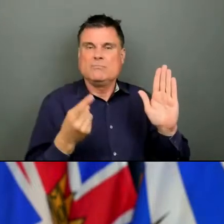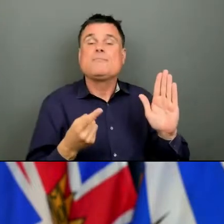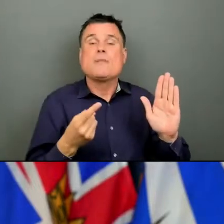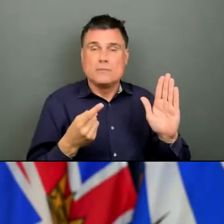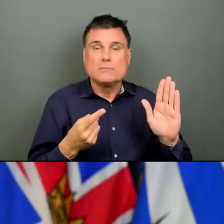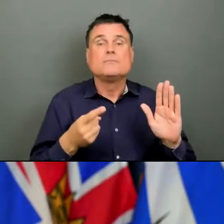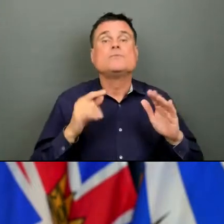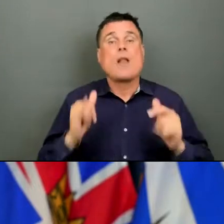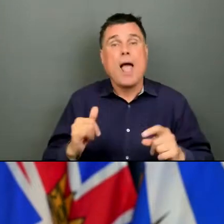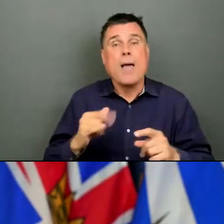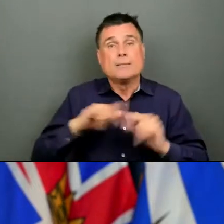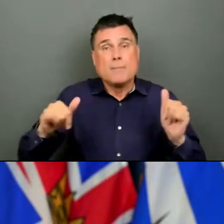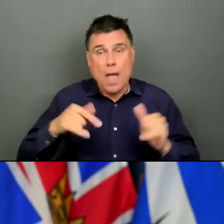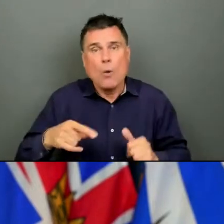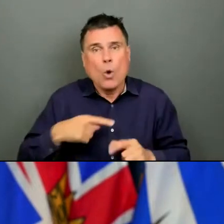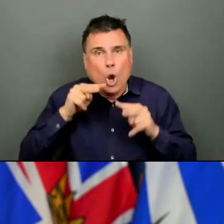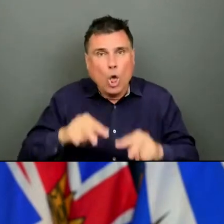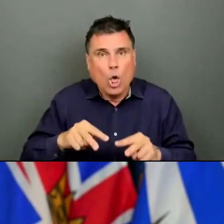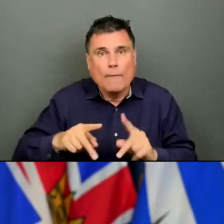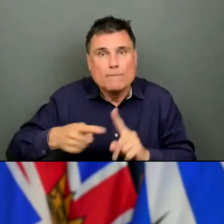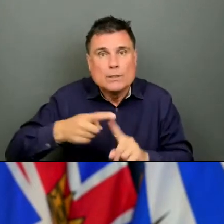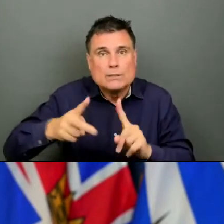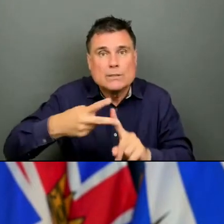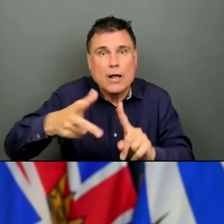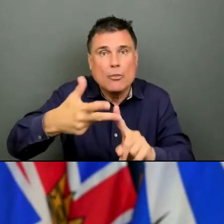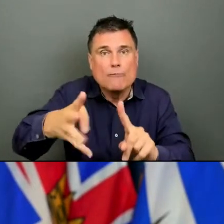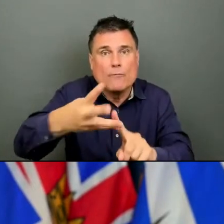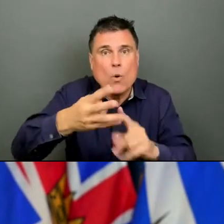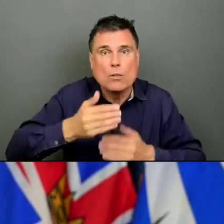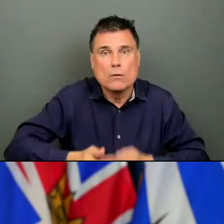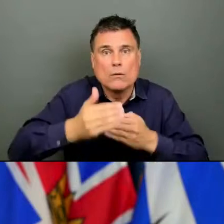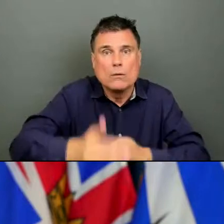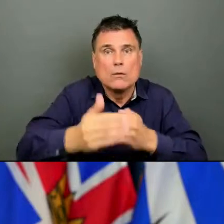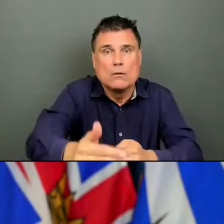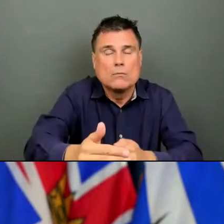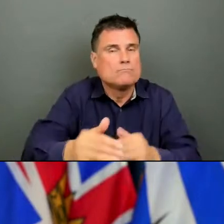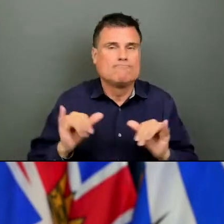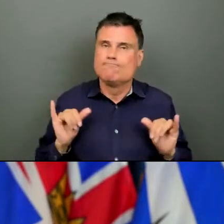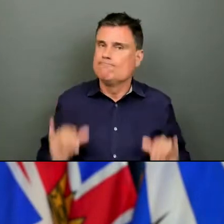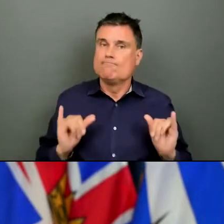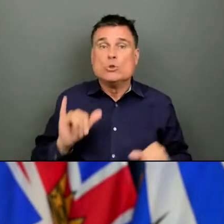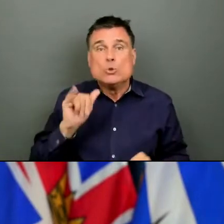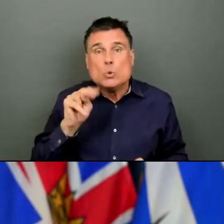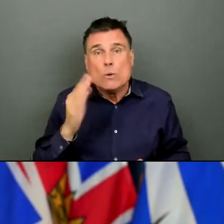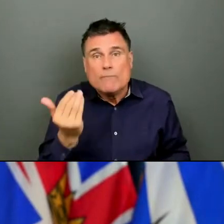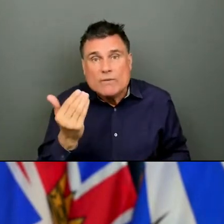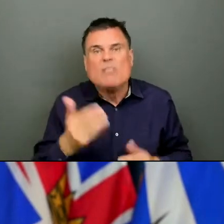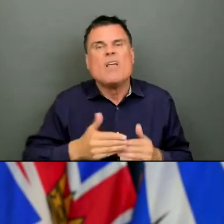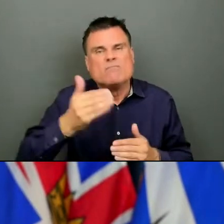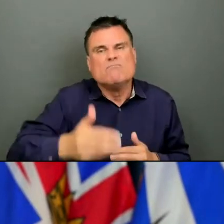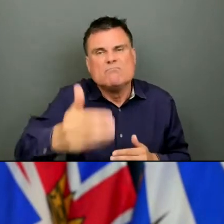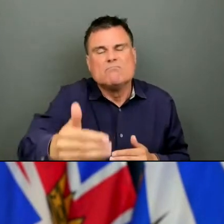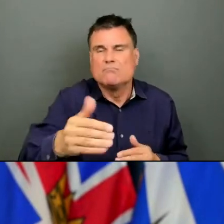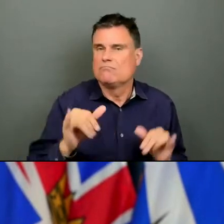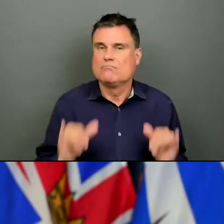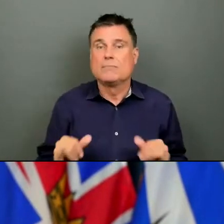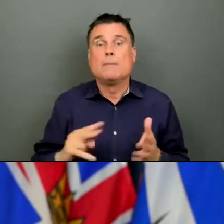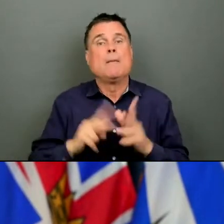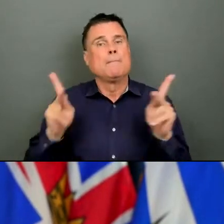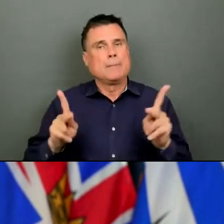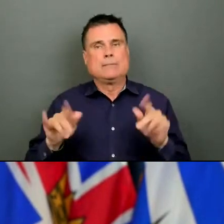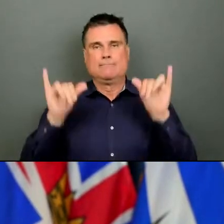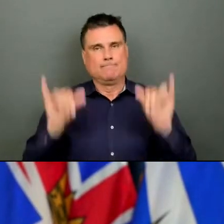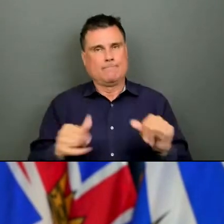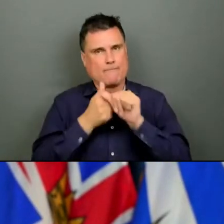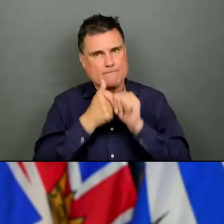changes before June 15th. There won't be changes before June 15th, which means that we need people to follow that this